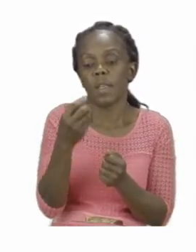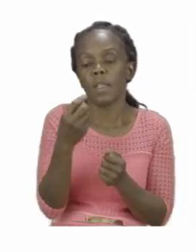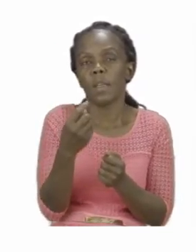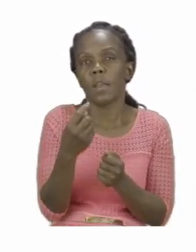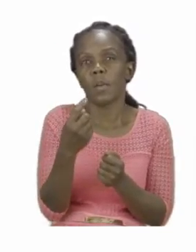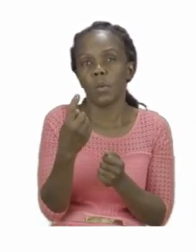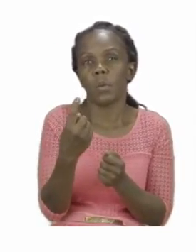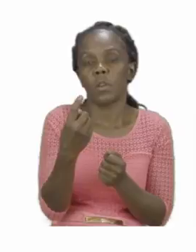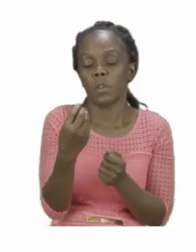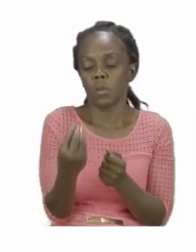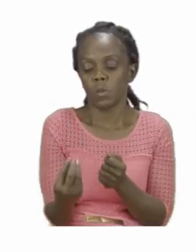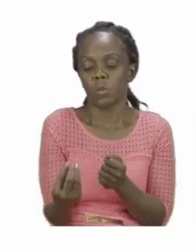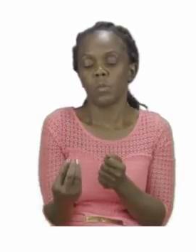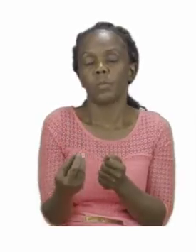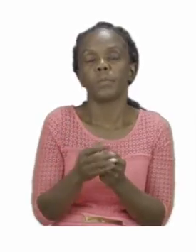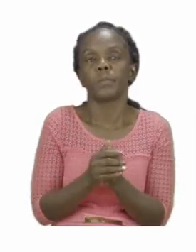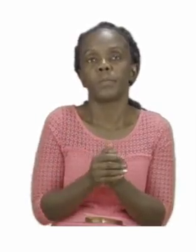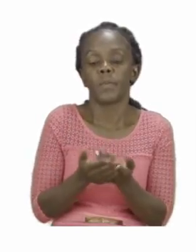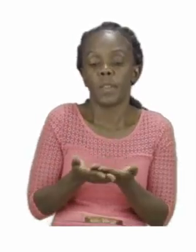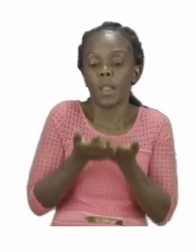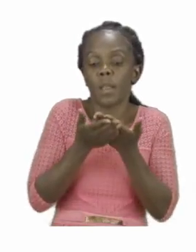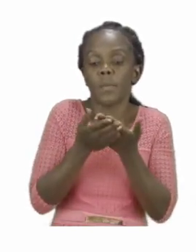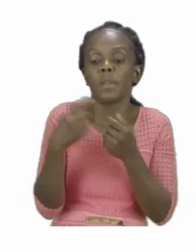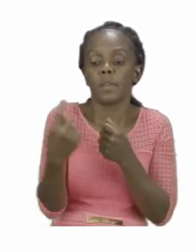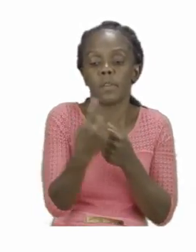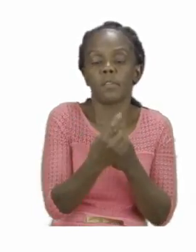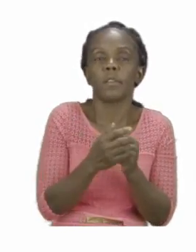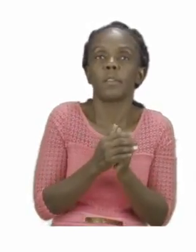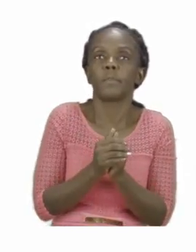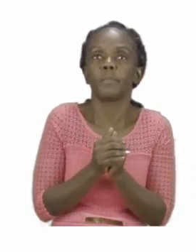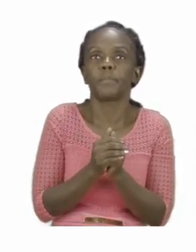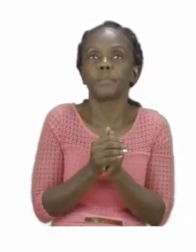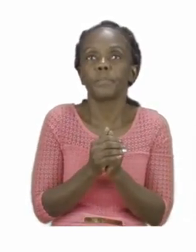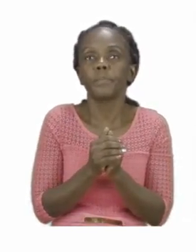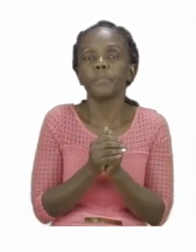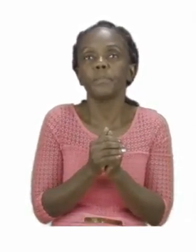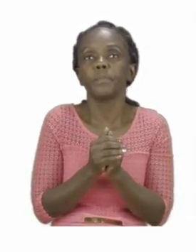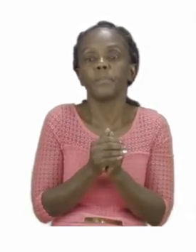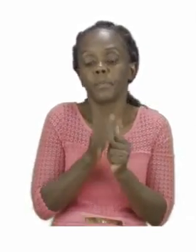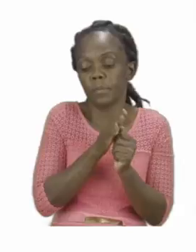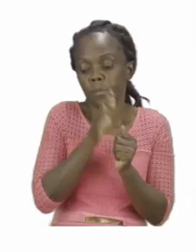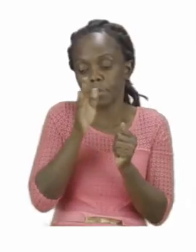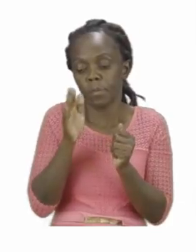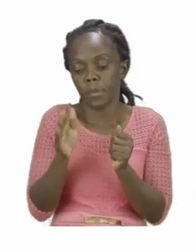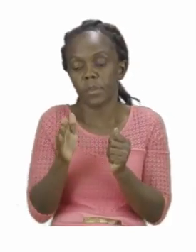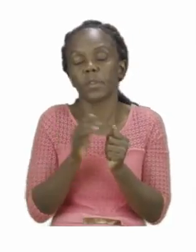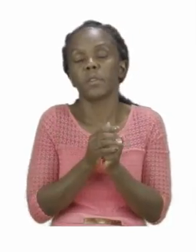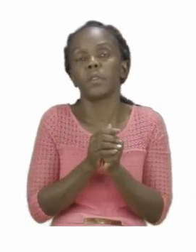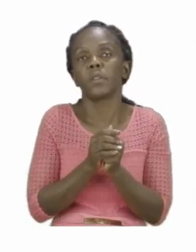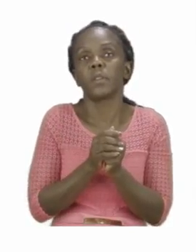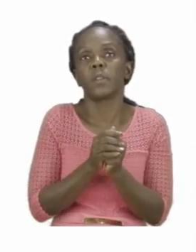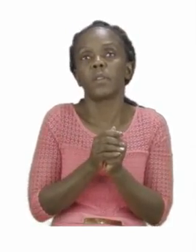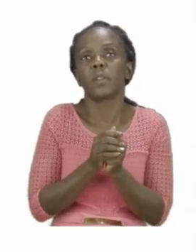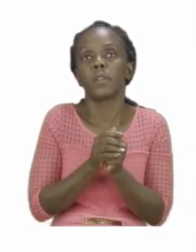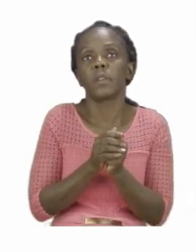Then the next family member we can see is feeding the dog. You can see the dog is